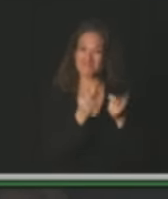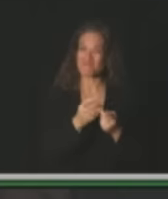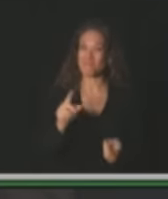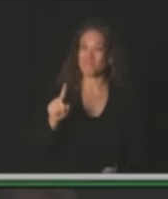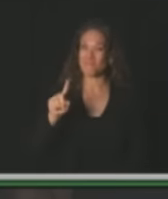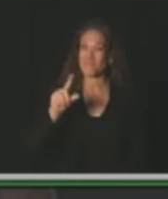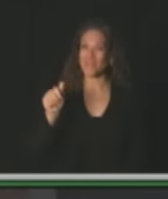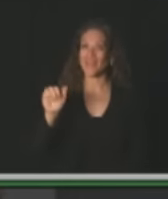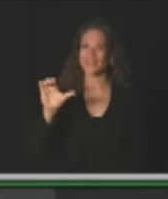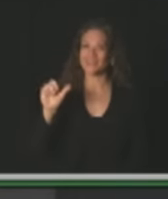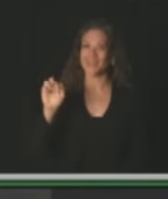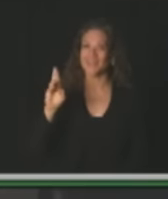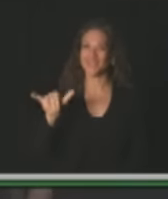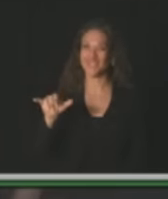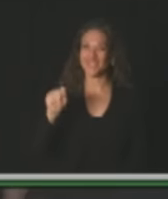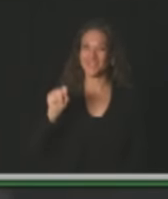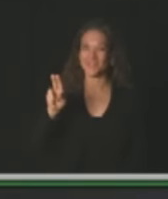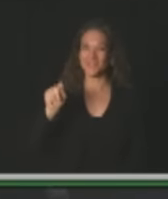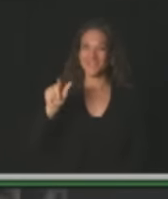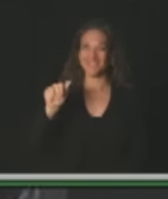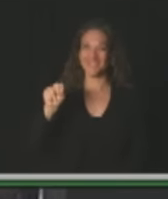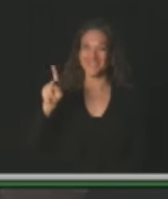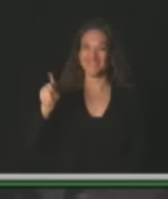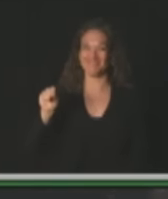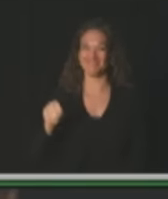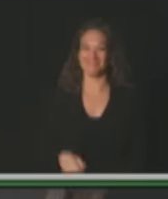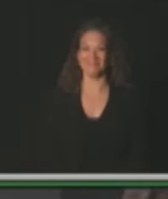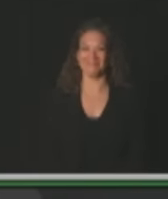Zachary Tintianko.